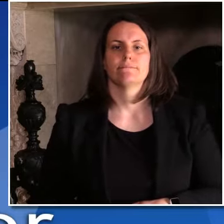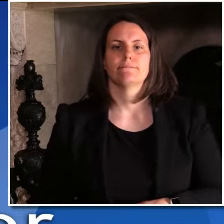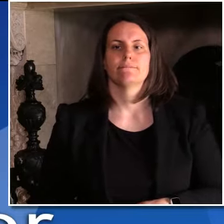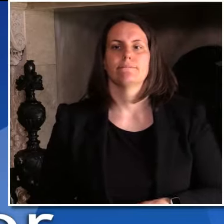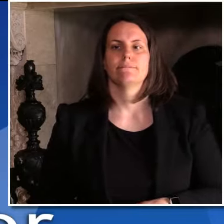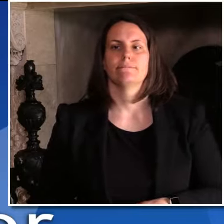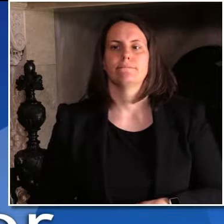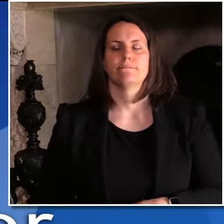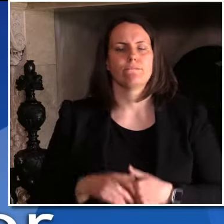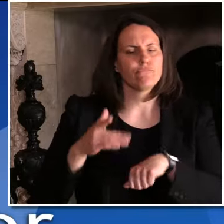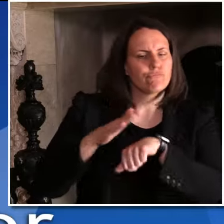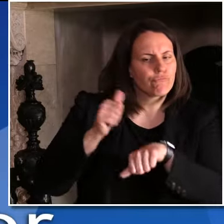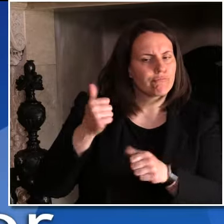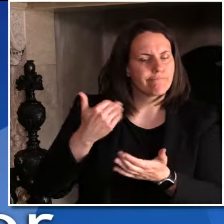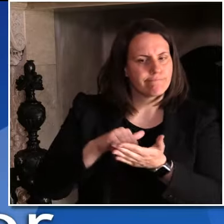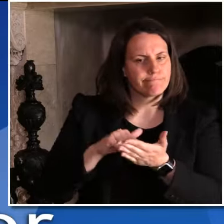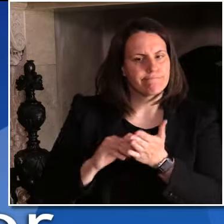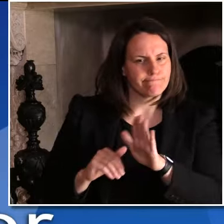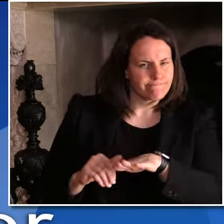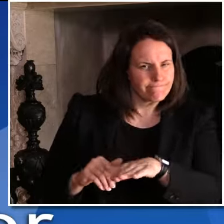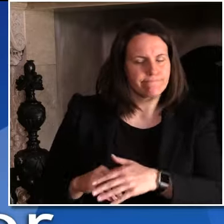Robert from Madison 365.